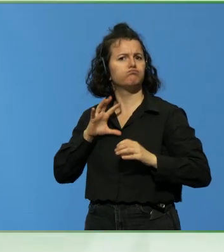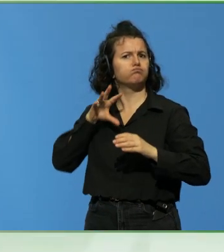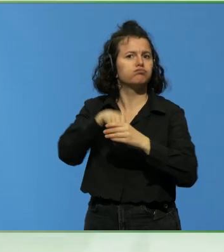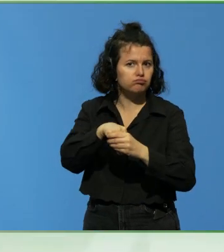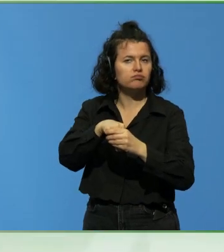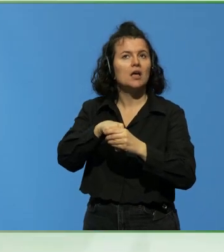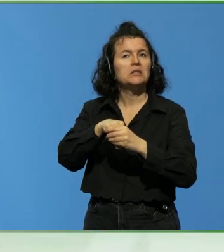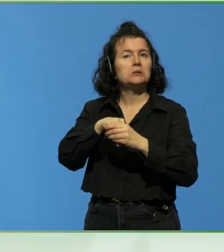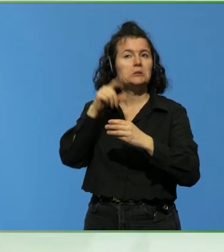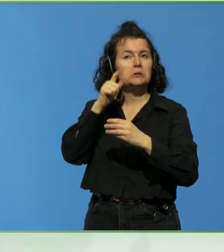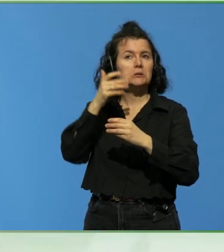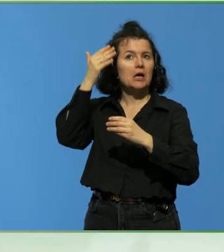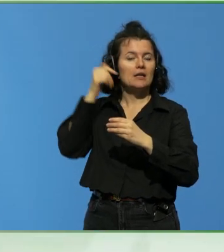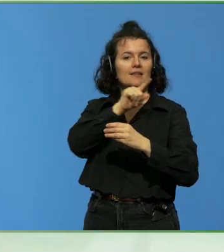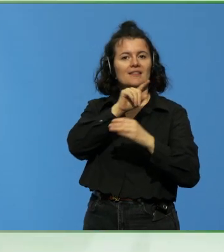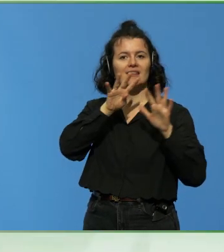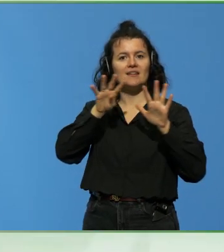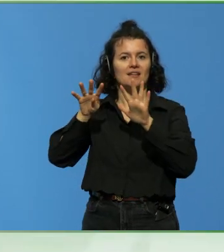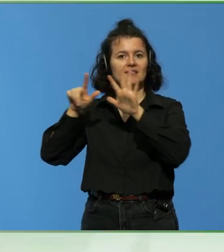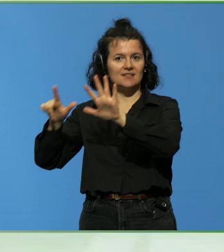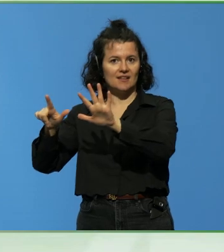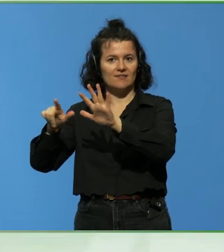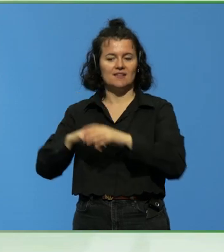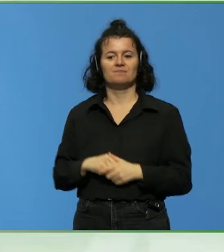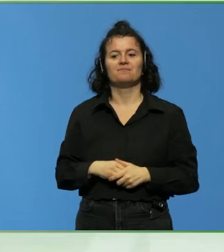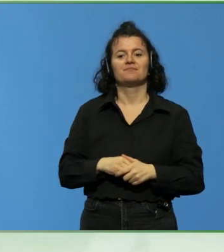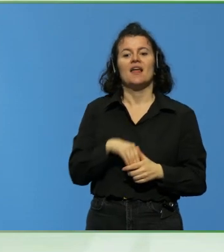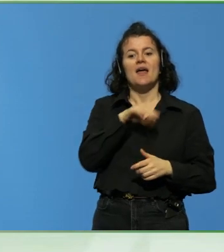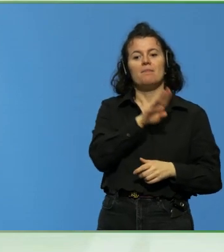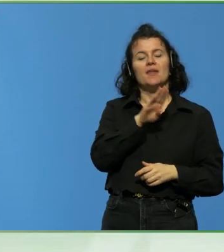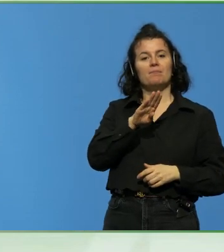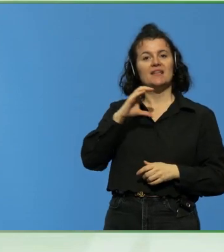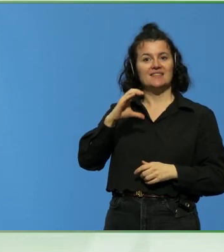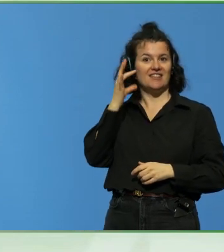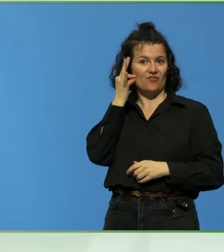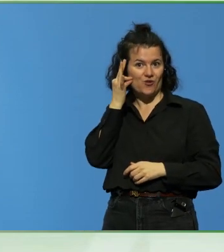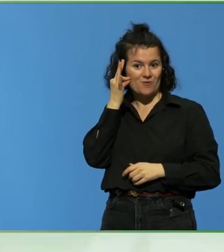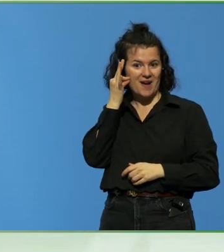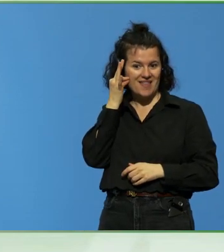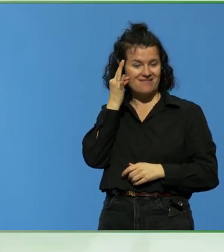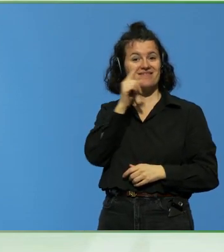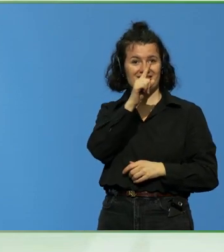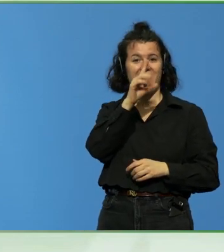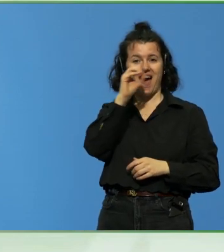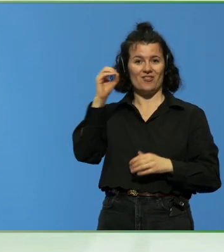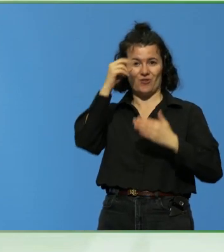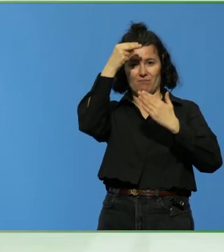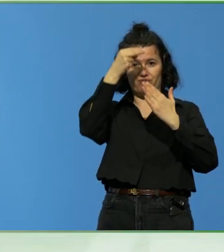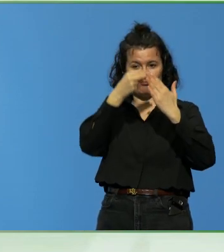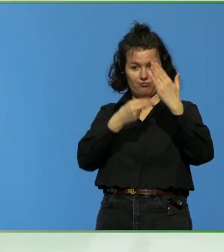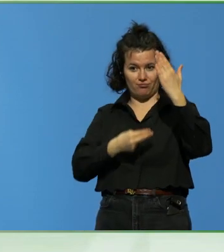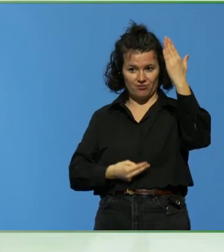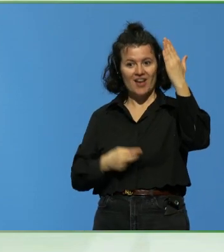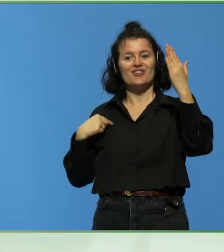1997. She is one of the 100 BBC Women 2021 and the member of the Council on the Rights of Persons